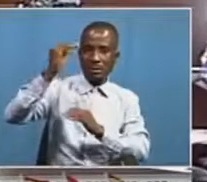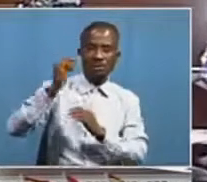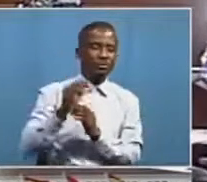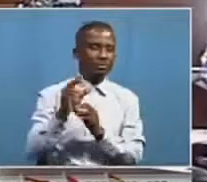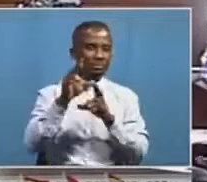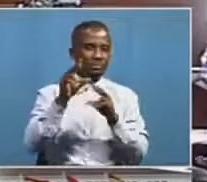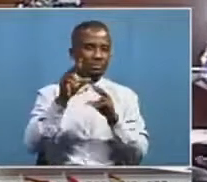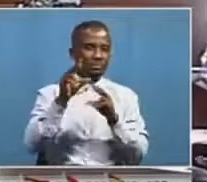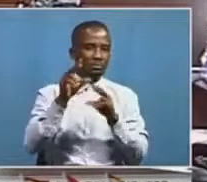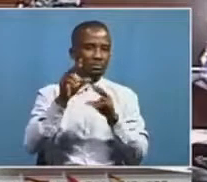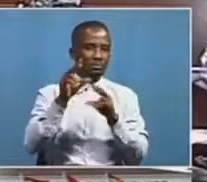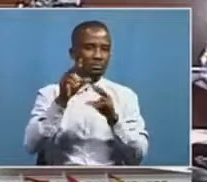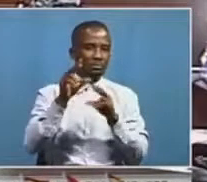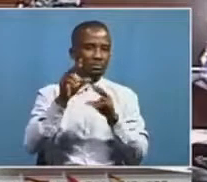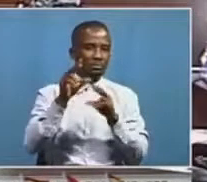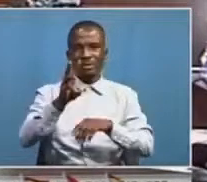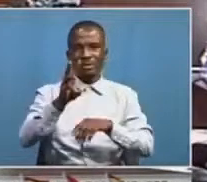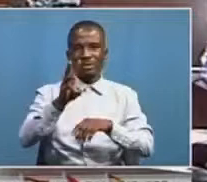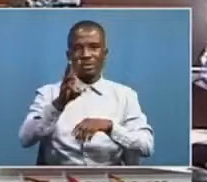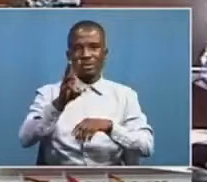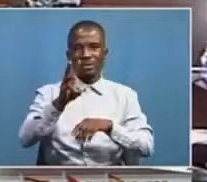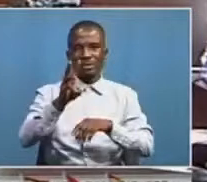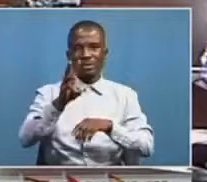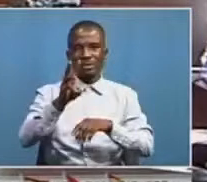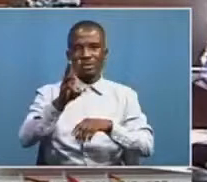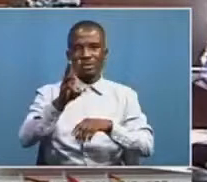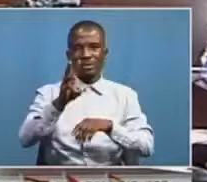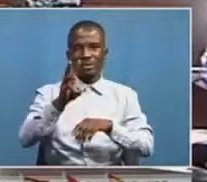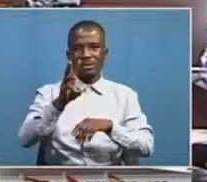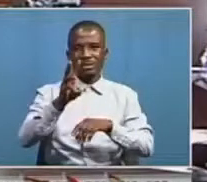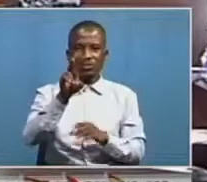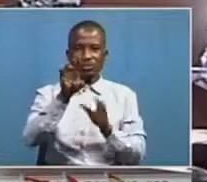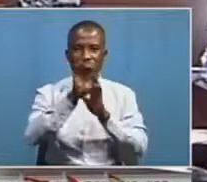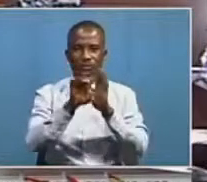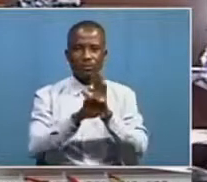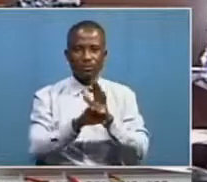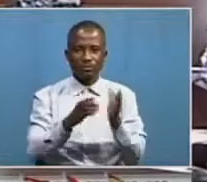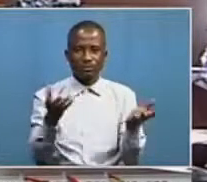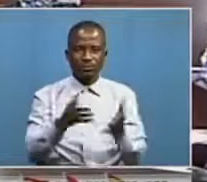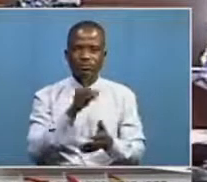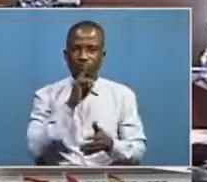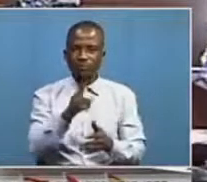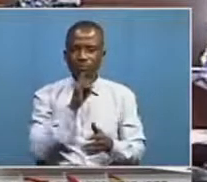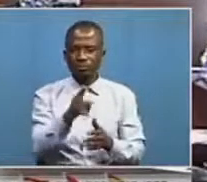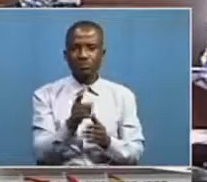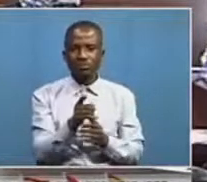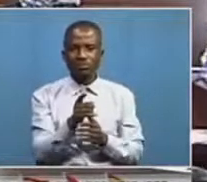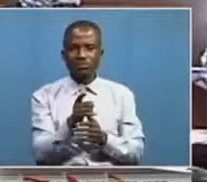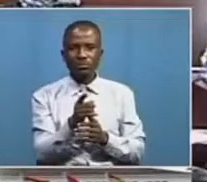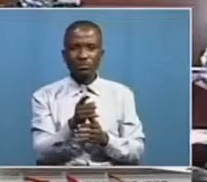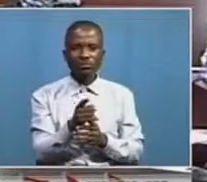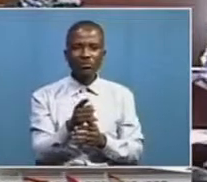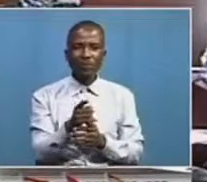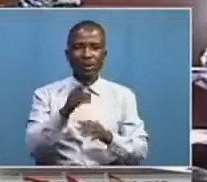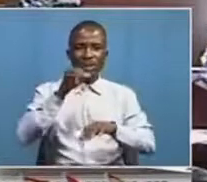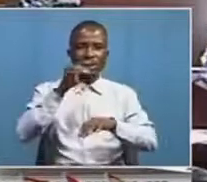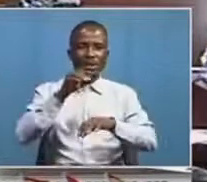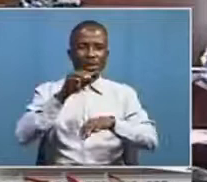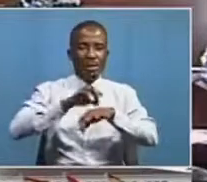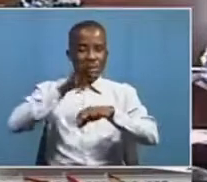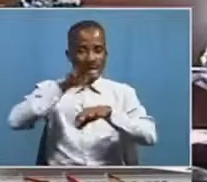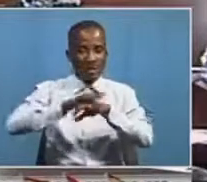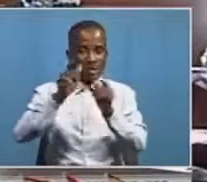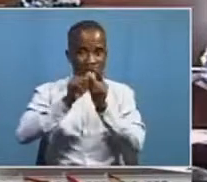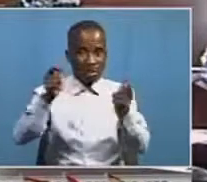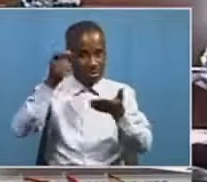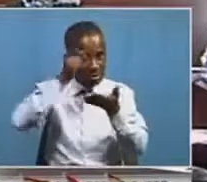under Article 63, Clause 3 of the 1992 Constitution. Indeed, PW1, Mr. Seydou Nketia, had a cross-examination